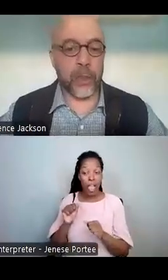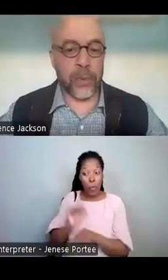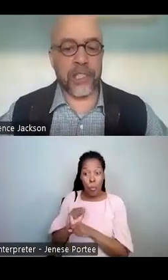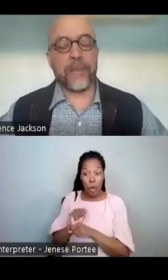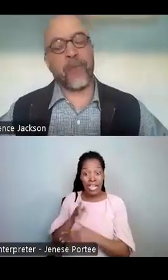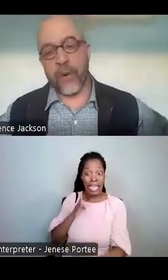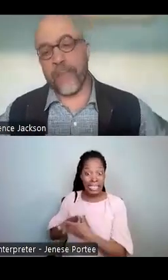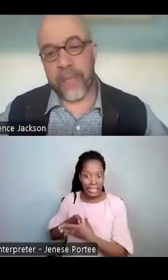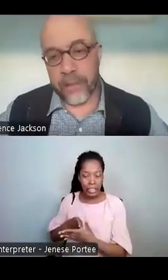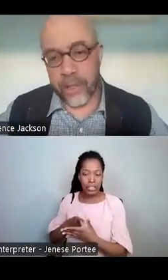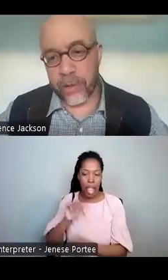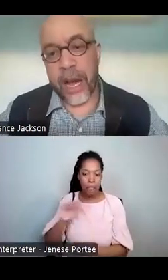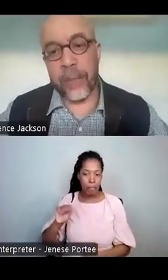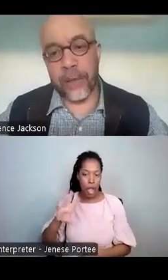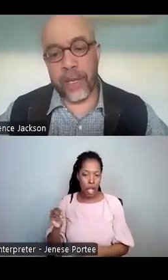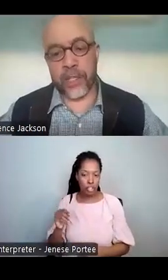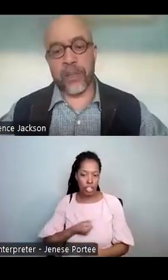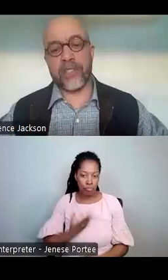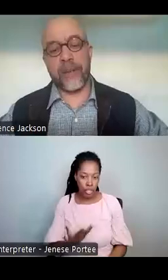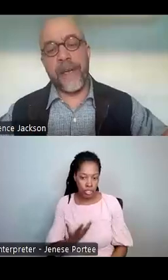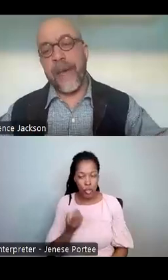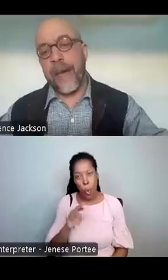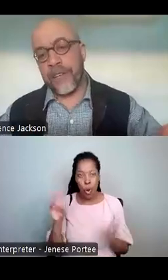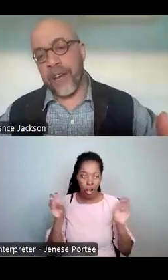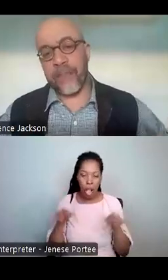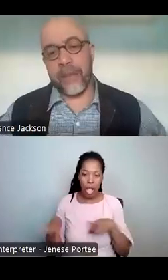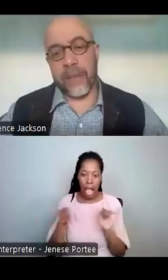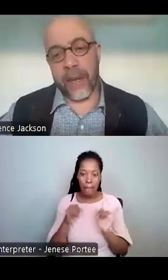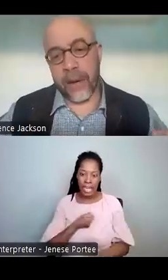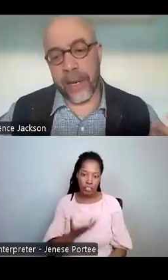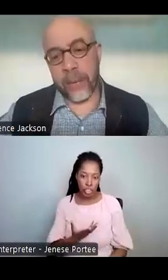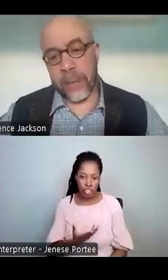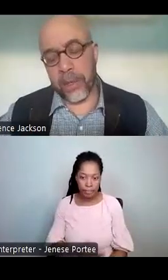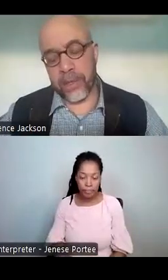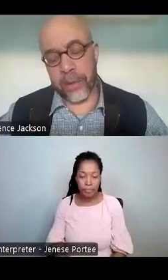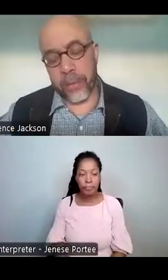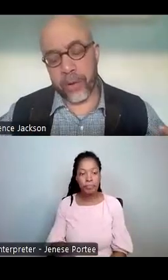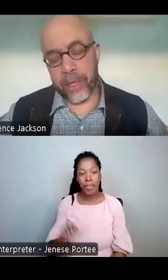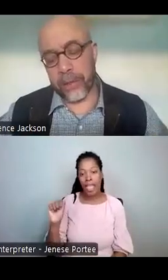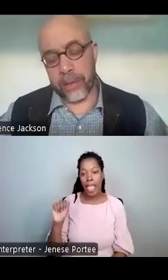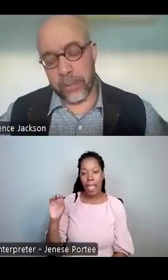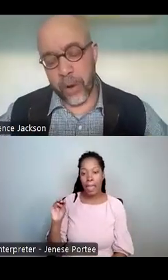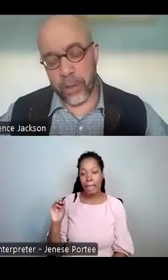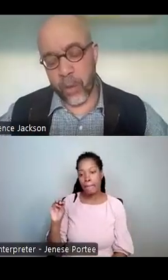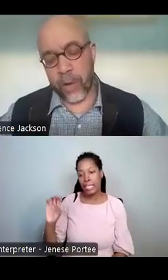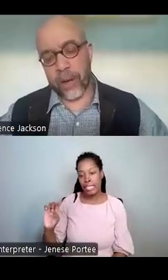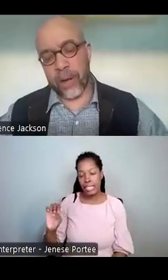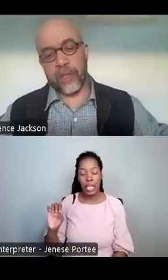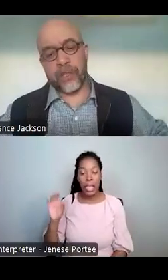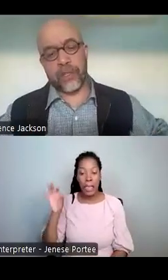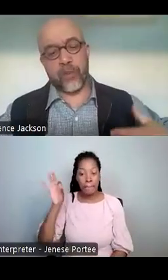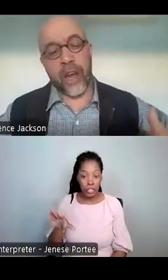cultural expression or common expression. You have the AME minister in